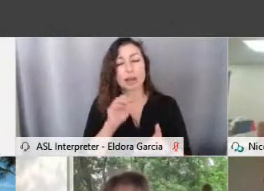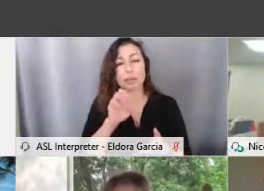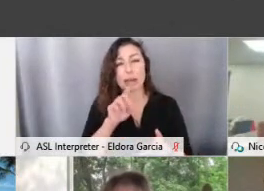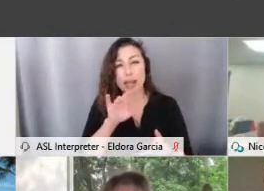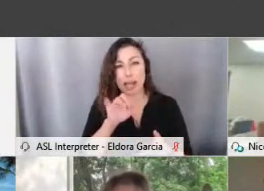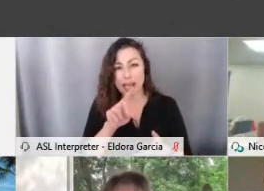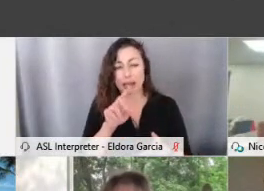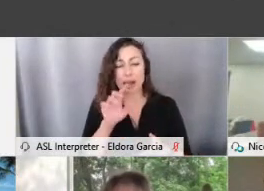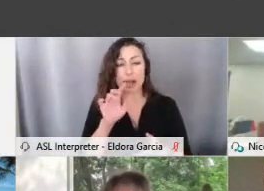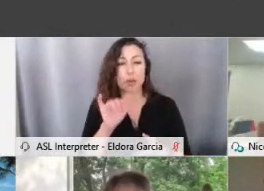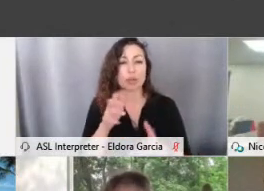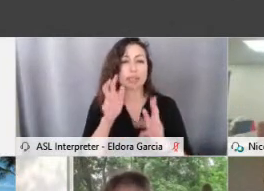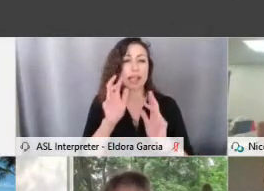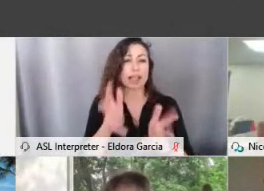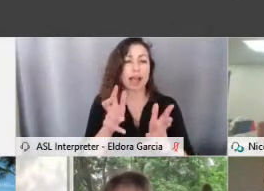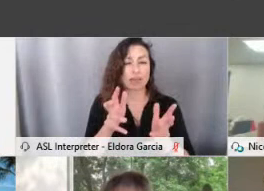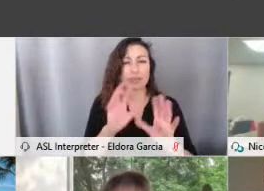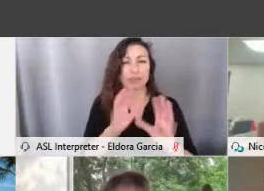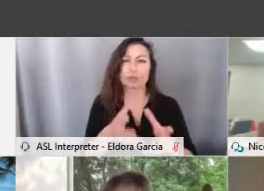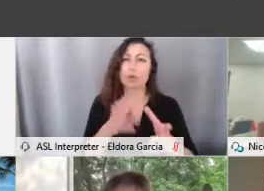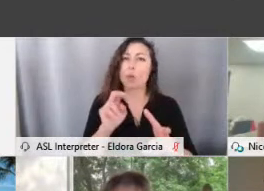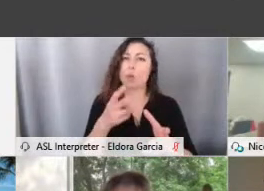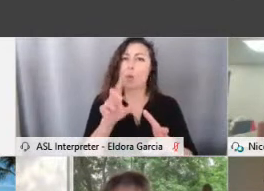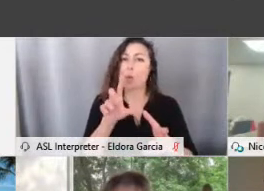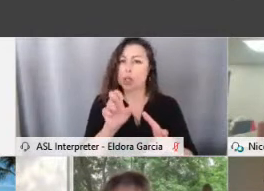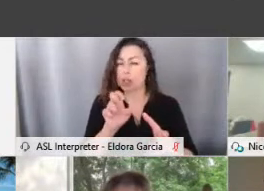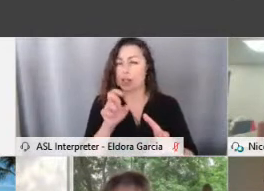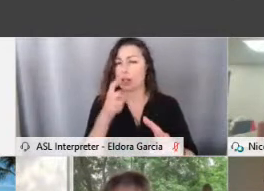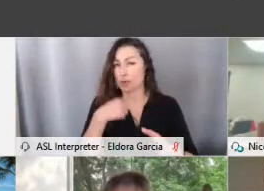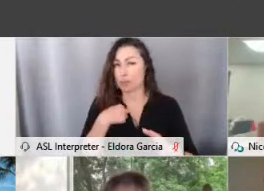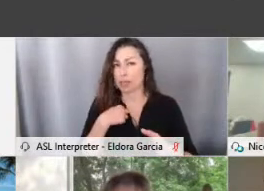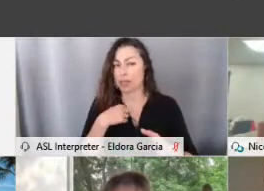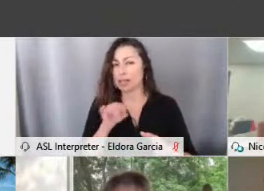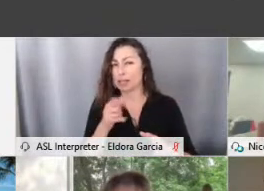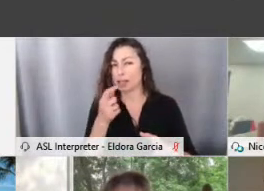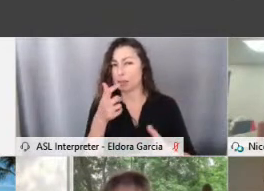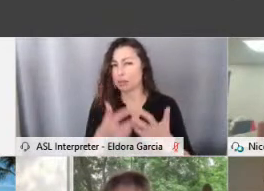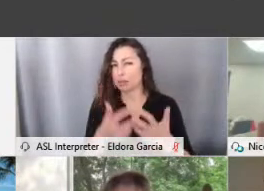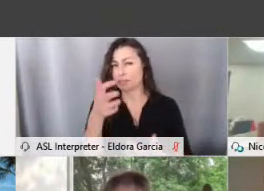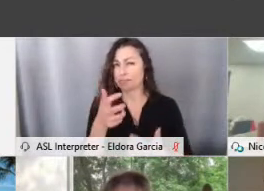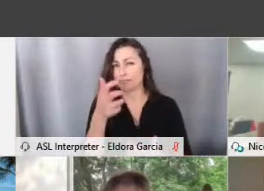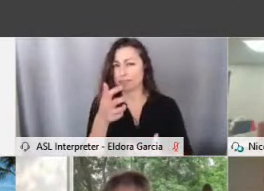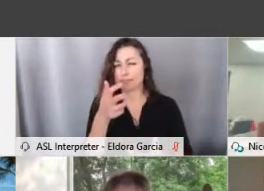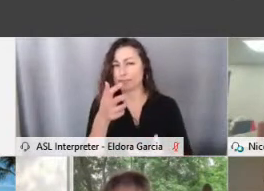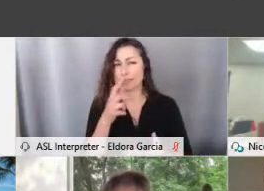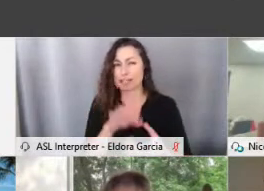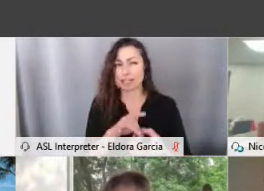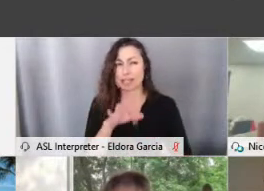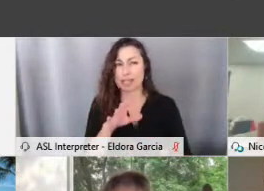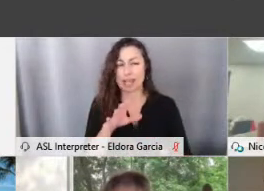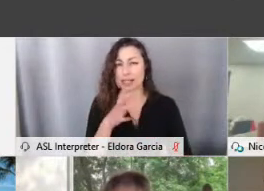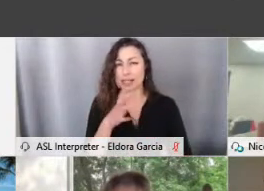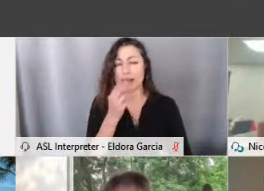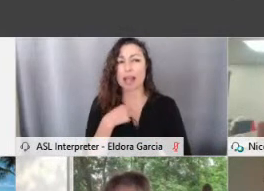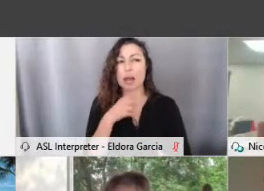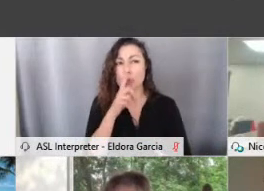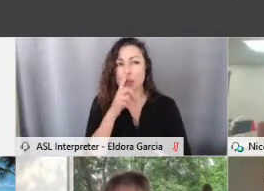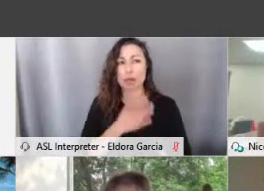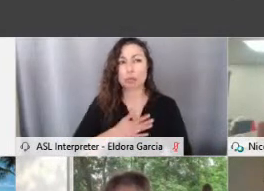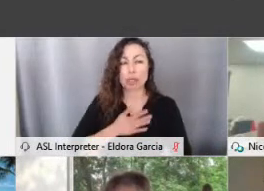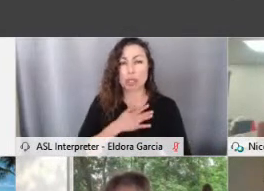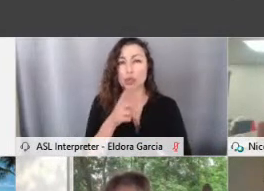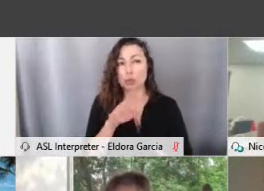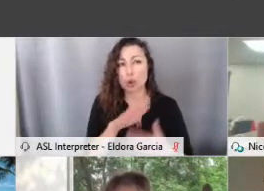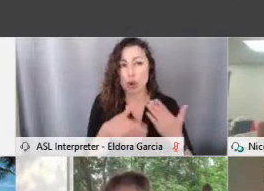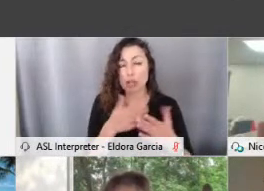Medicaid was left whole. For me, there's a bit of a disconnect there, and I appreciate that you